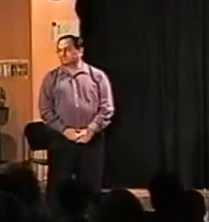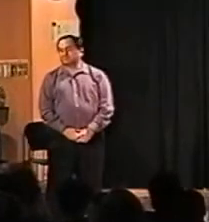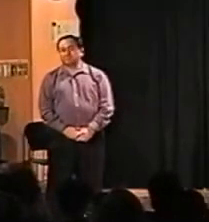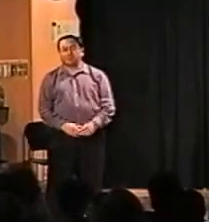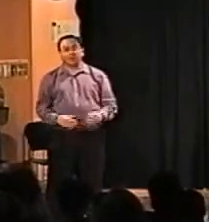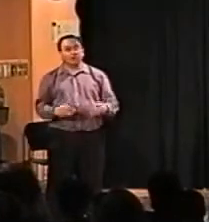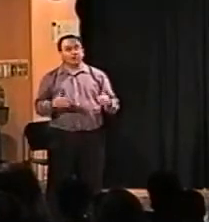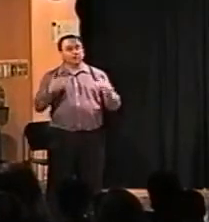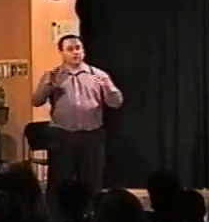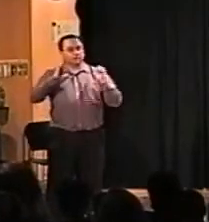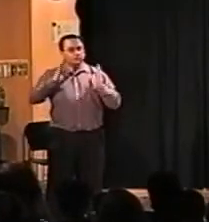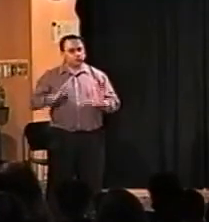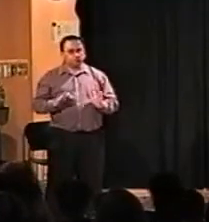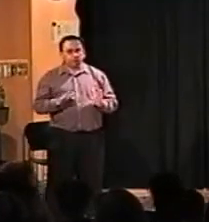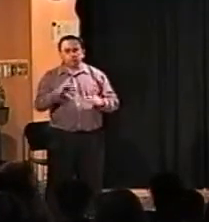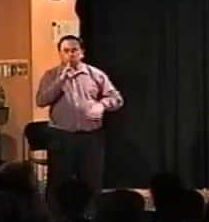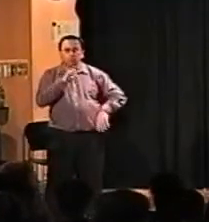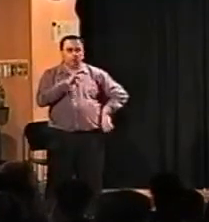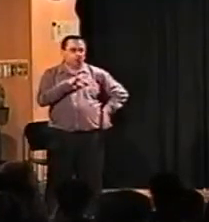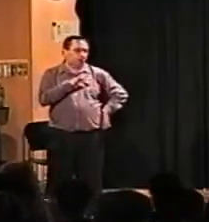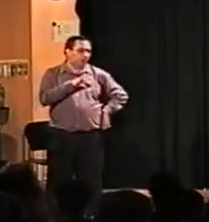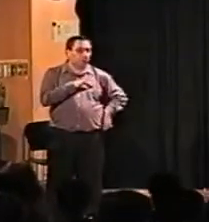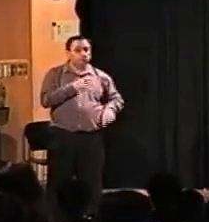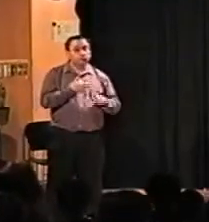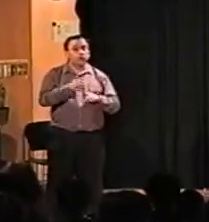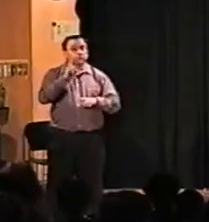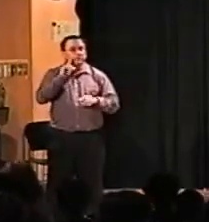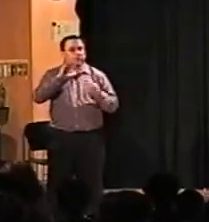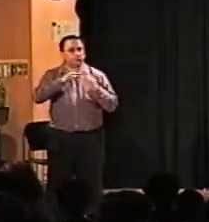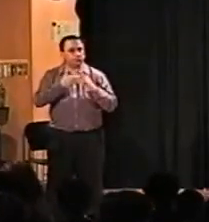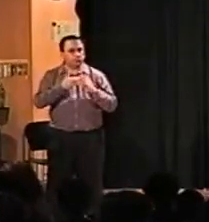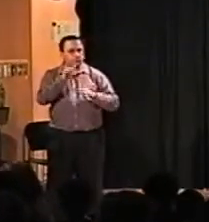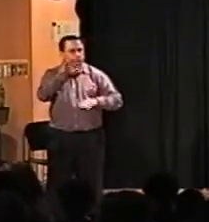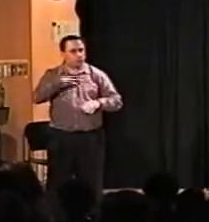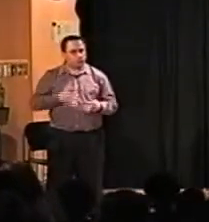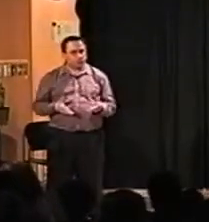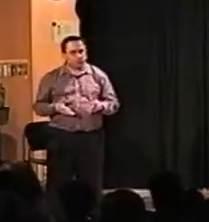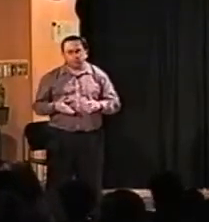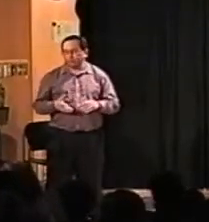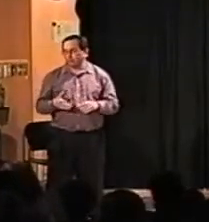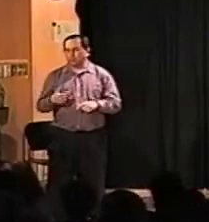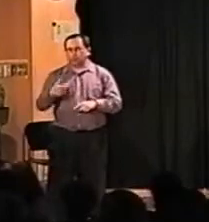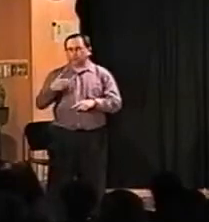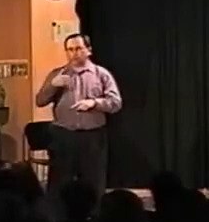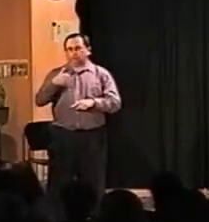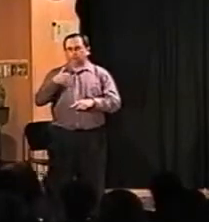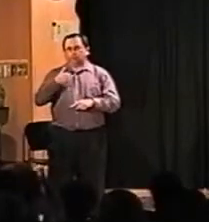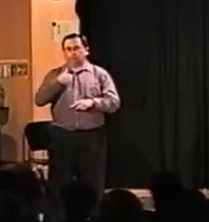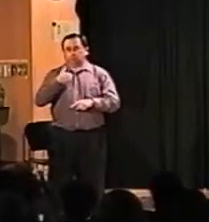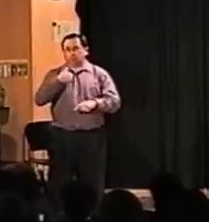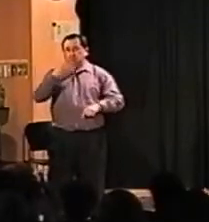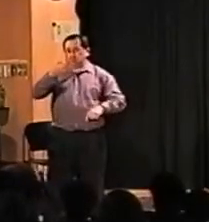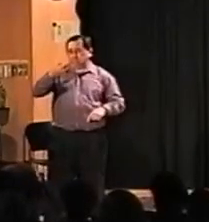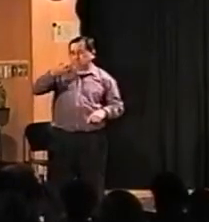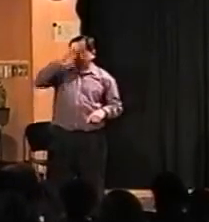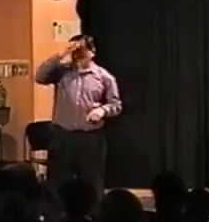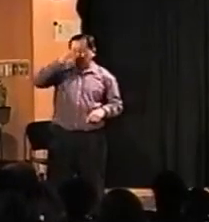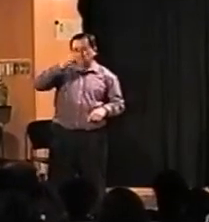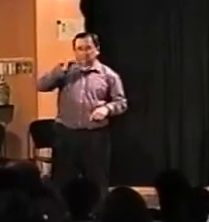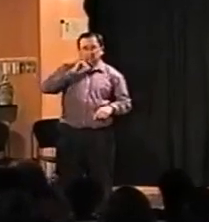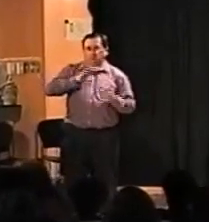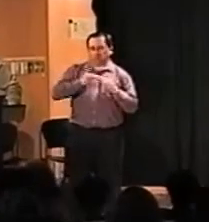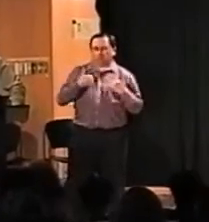Our next performer is an absolute gem, coming from the deaf community. I do not presume to claim any sort of expertise in this